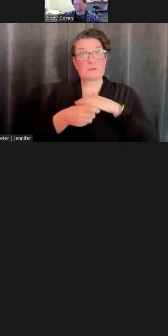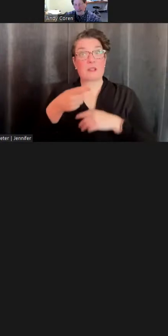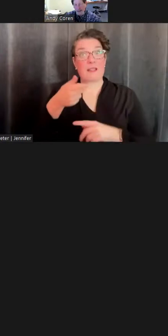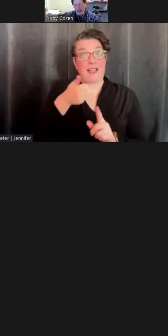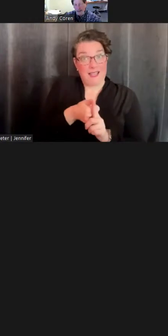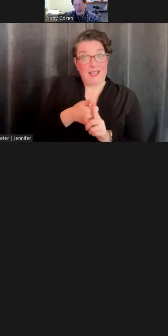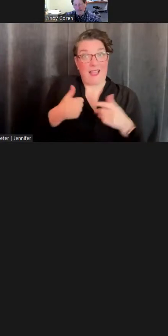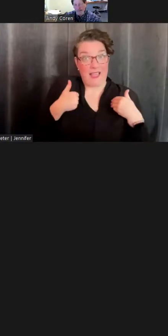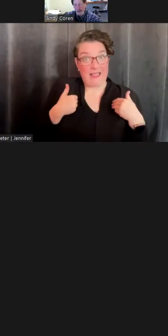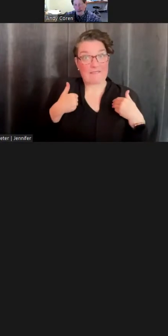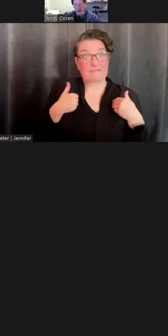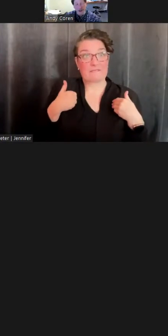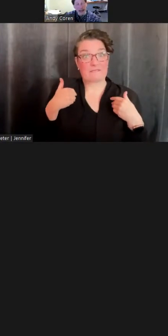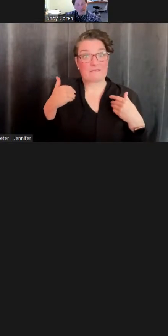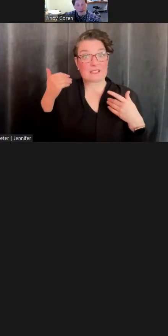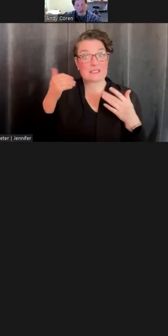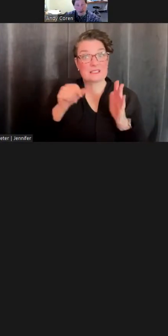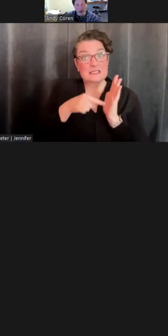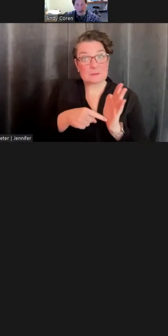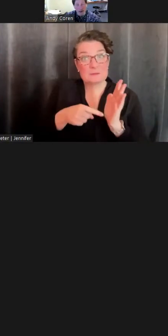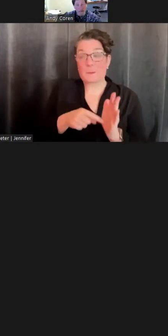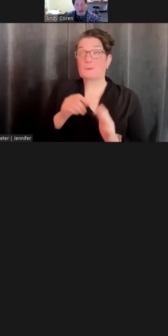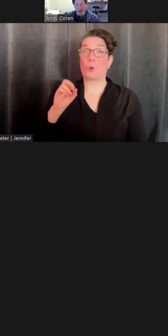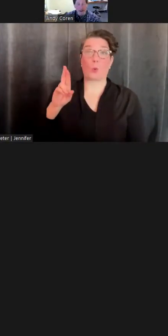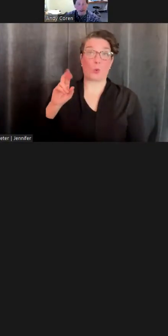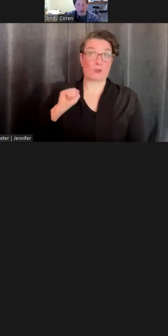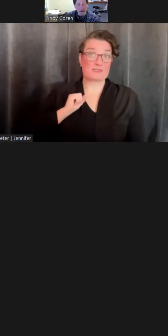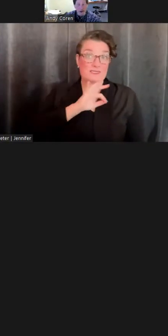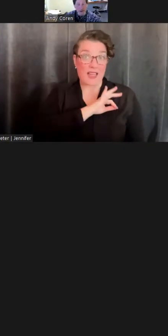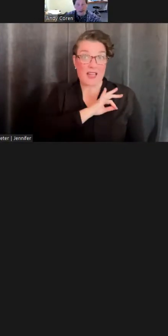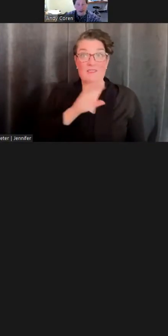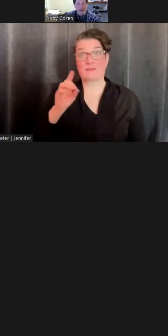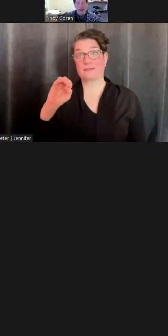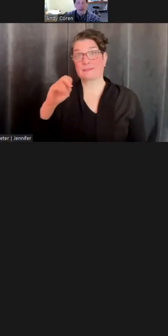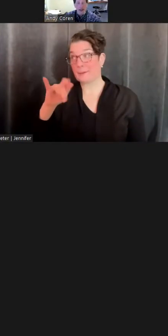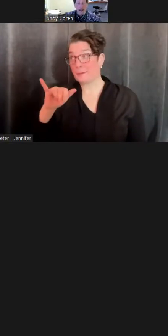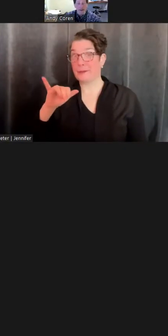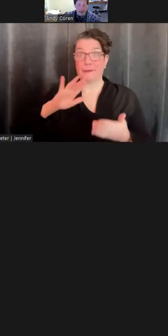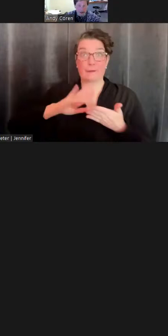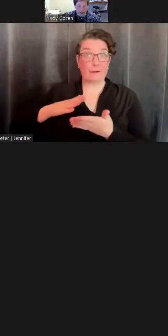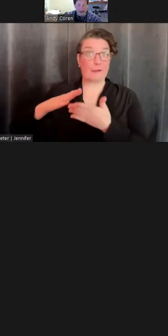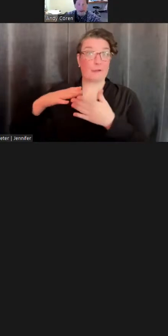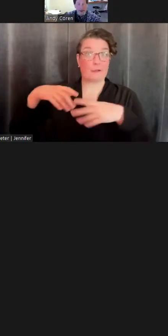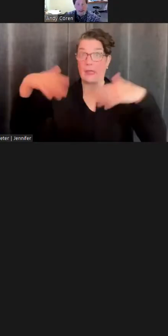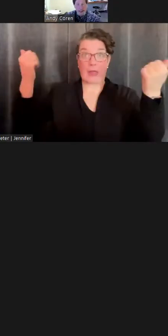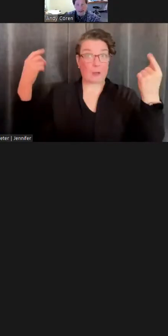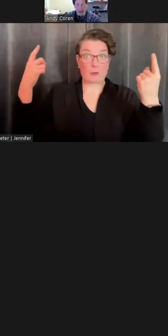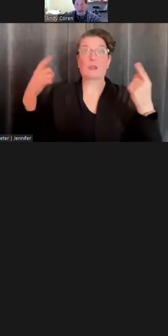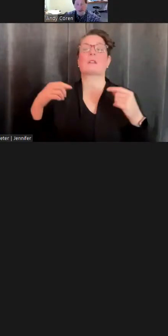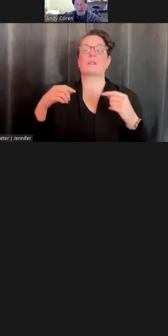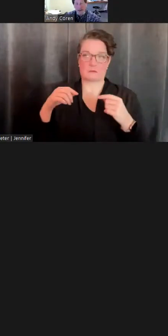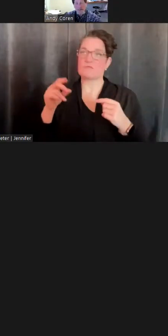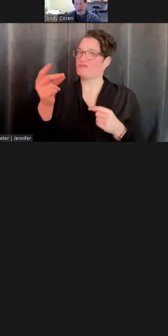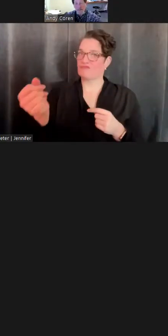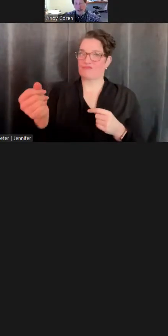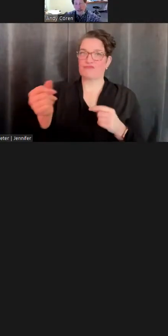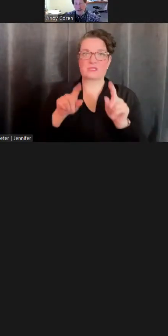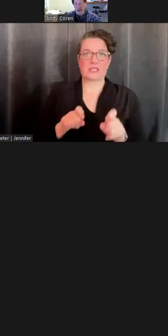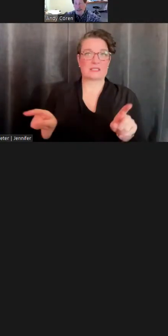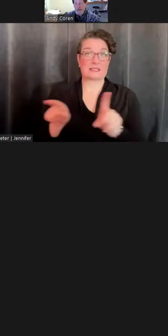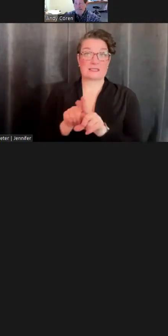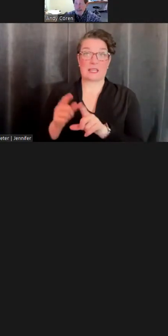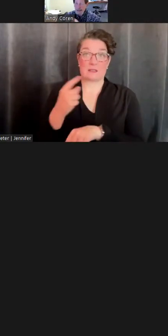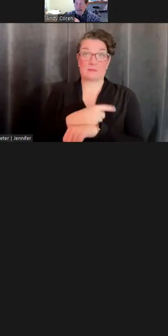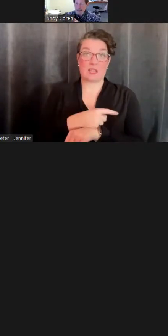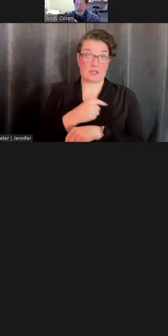or any staff that's working there, deputy, cook, whoever it is, they get tested on the same day. So we made some